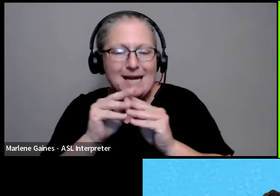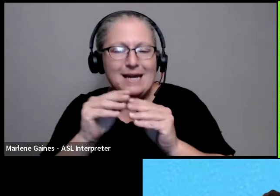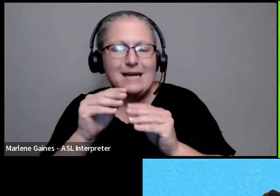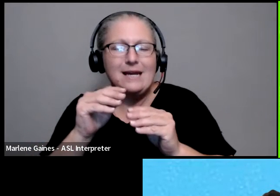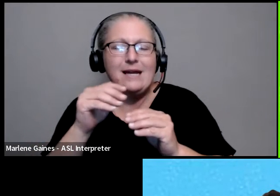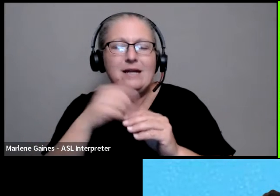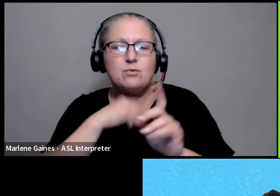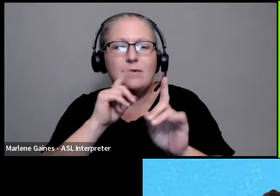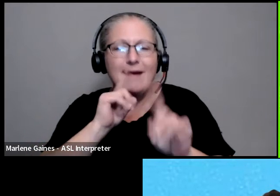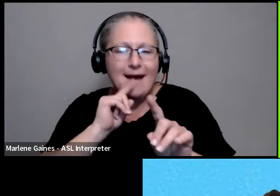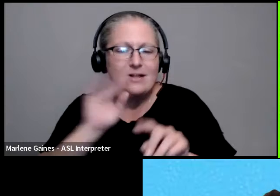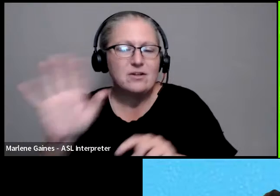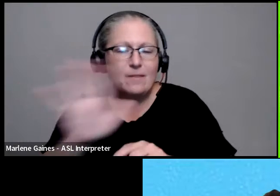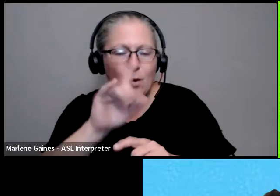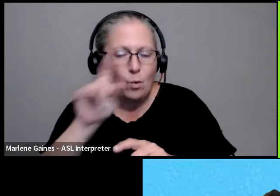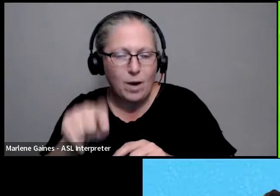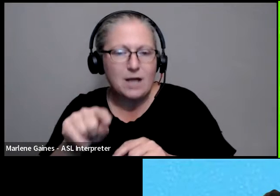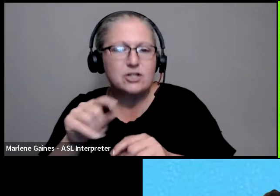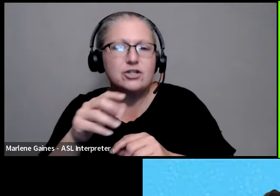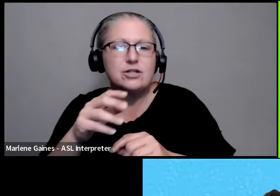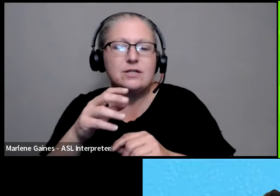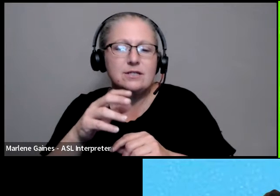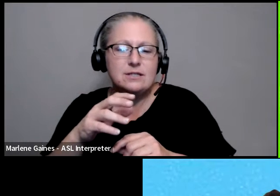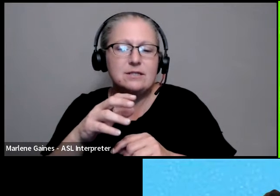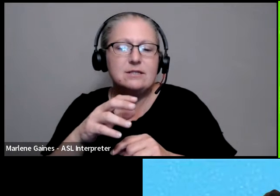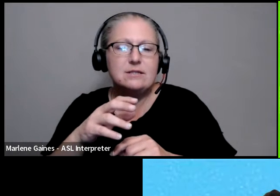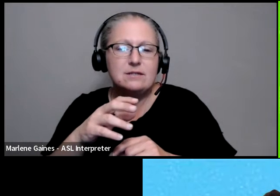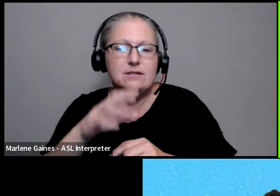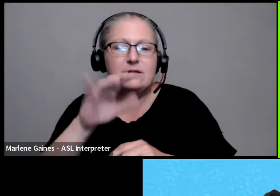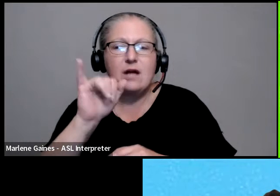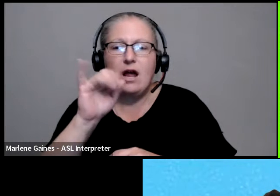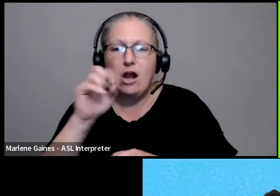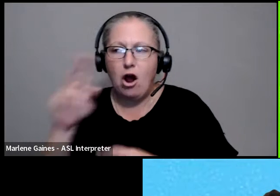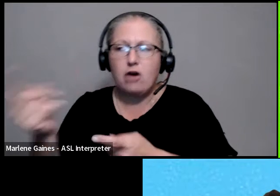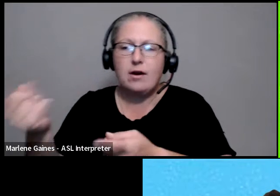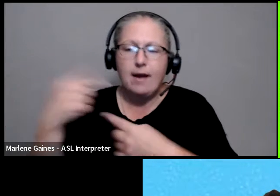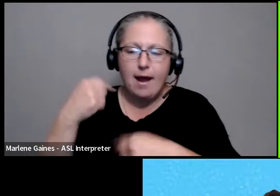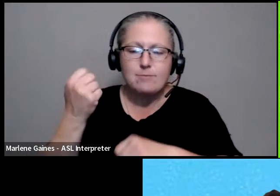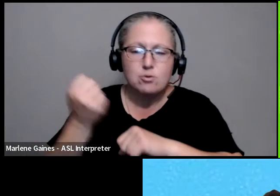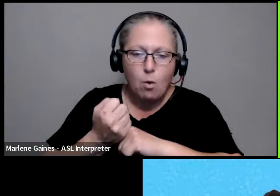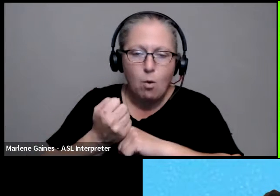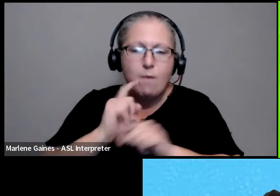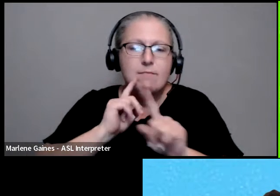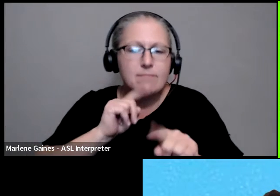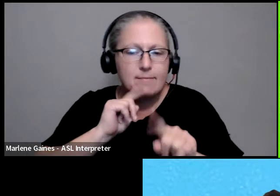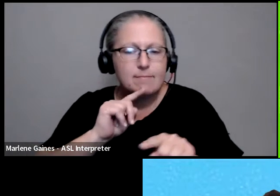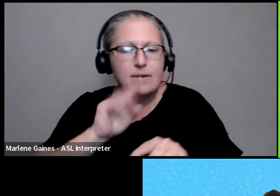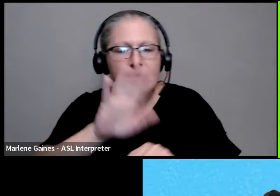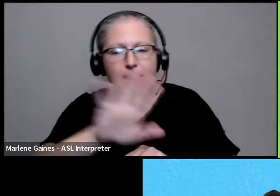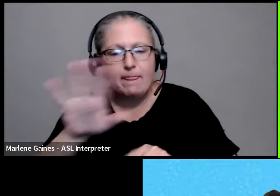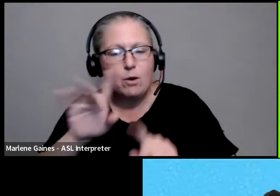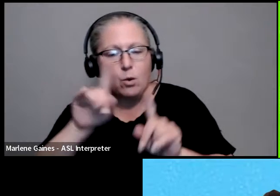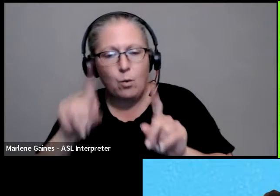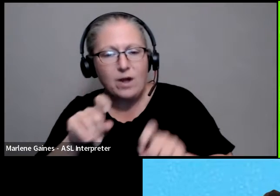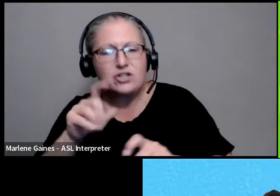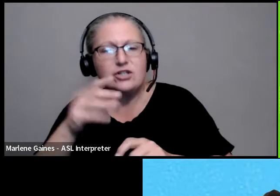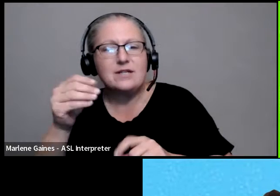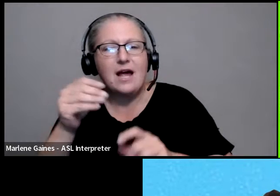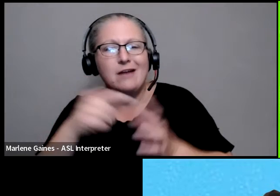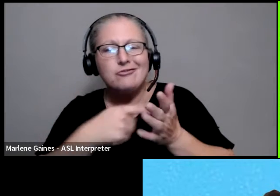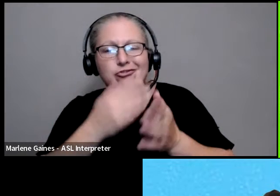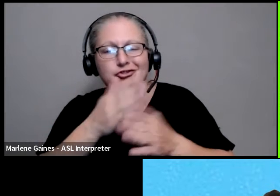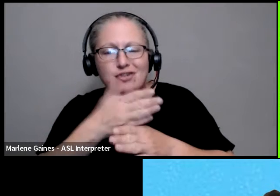all of those questions, with the support of Yonder, coming out and answering questions and sharing,